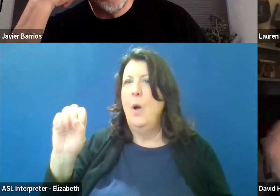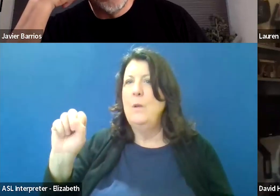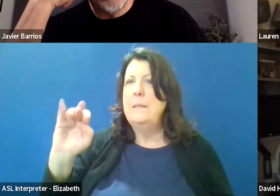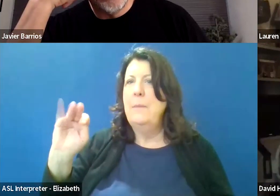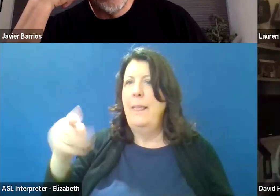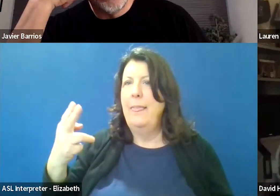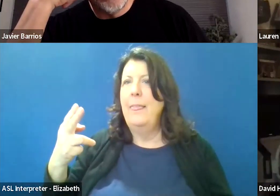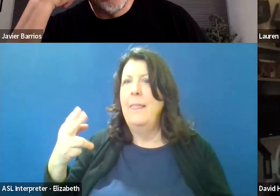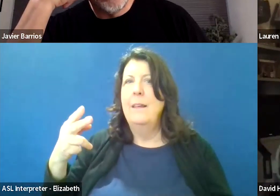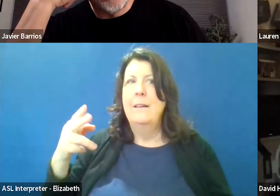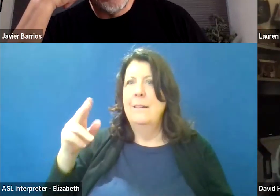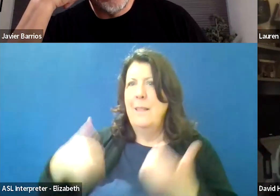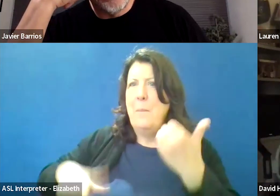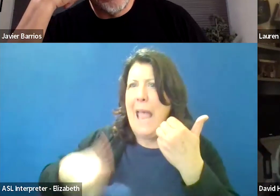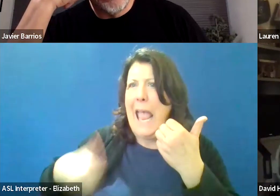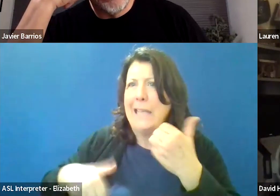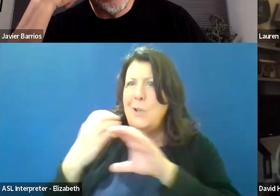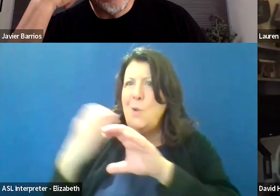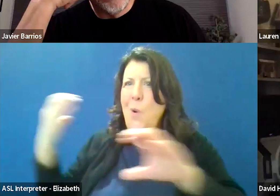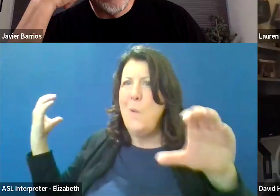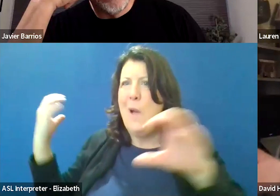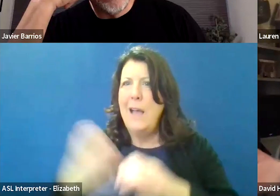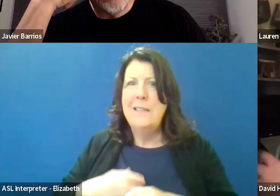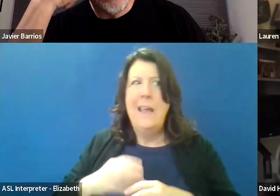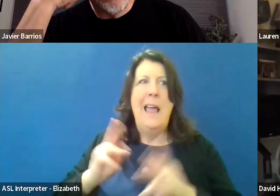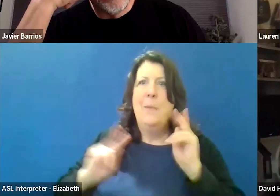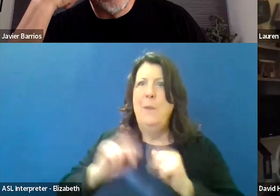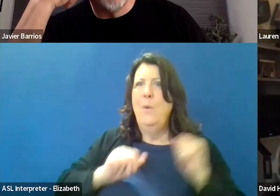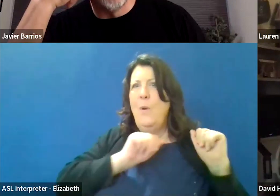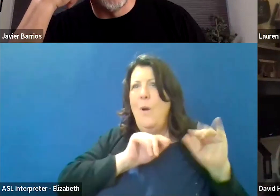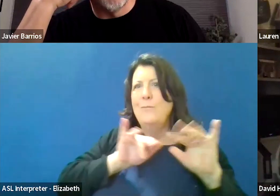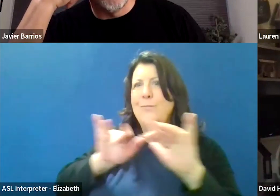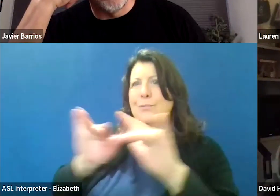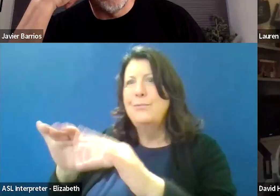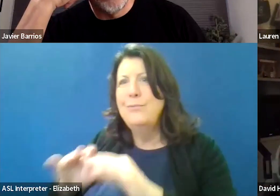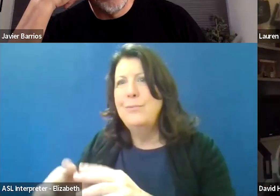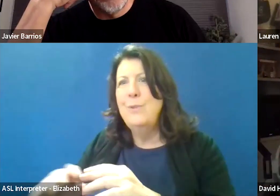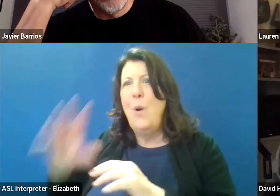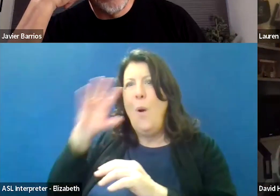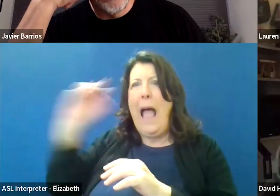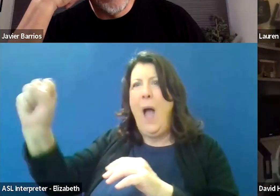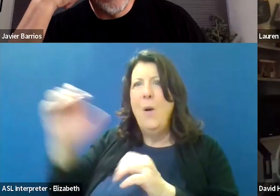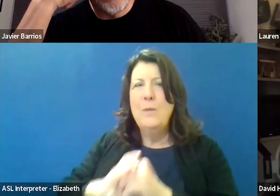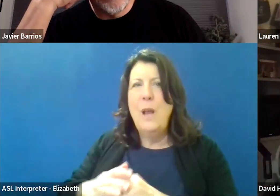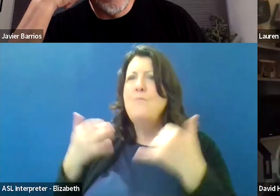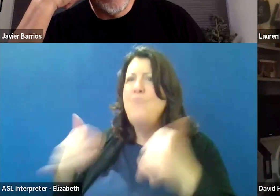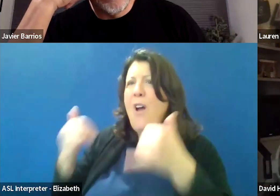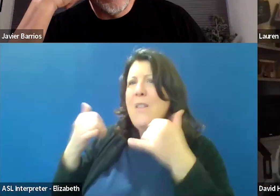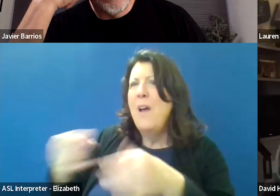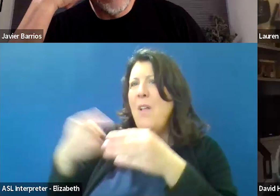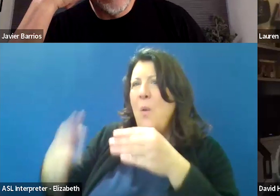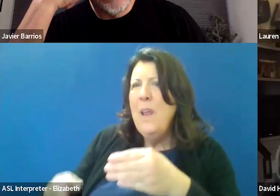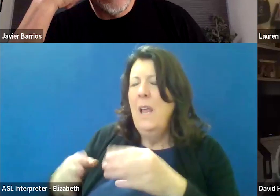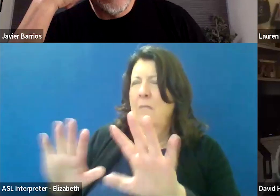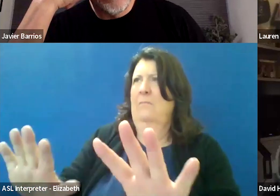party our asses off out to this location in Ohio, party all weekend, and then take the bus back. So when I was thinking of getting rid of these kids, I'm like, what